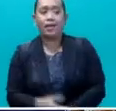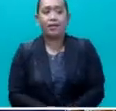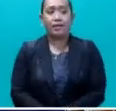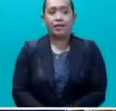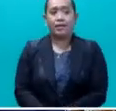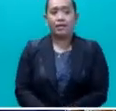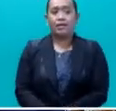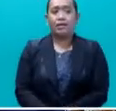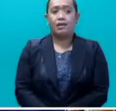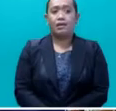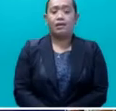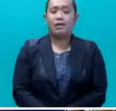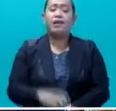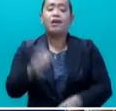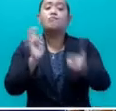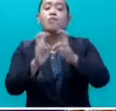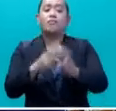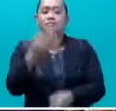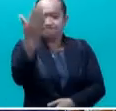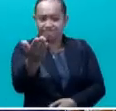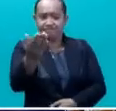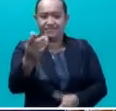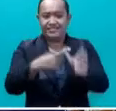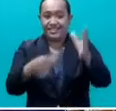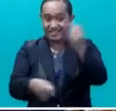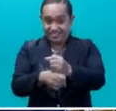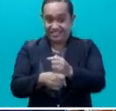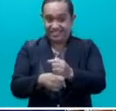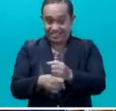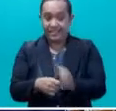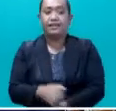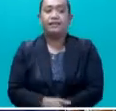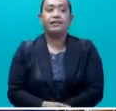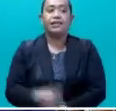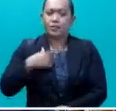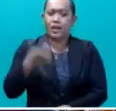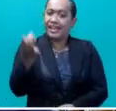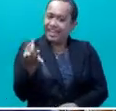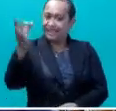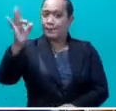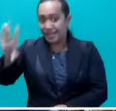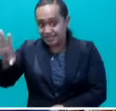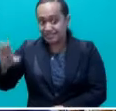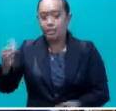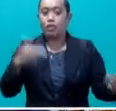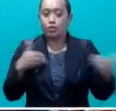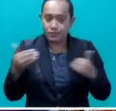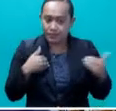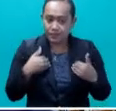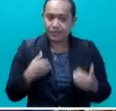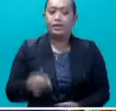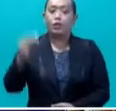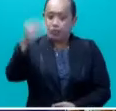fix that. And sir, I mentioned about the independence of USP. That needs to